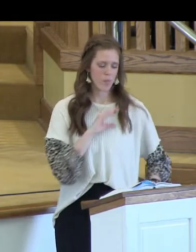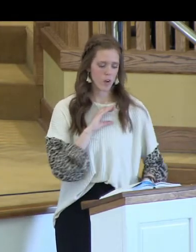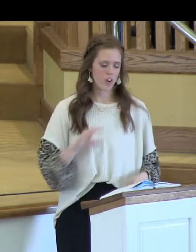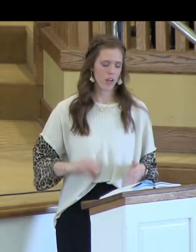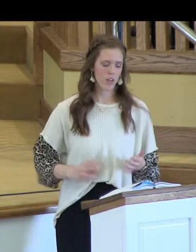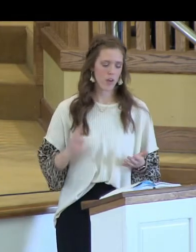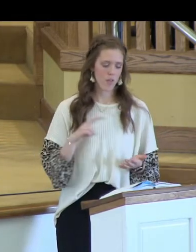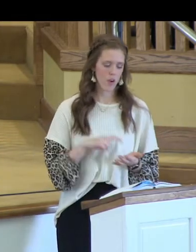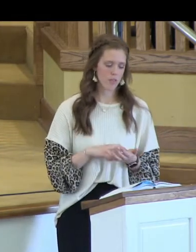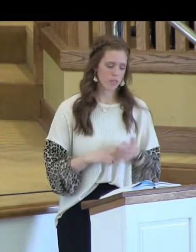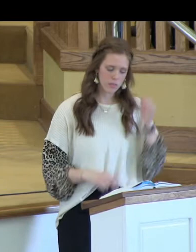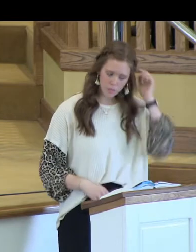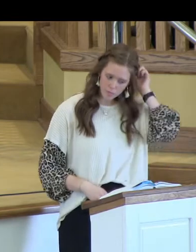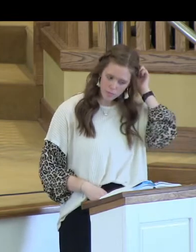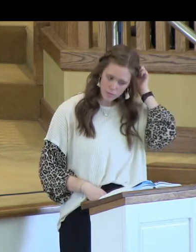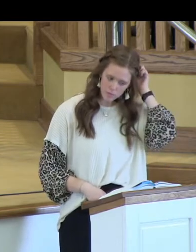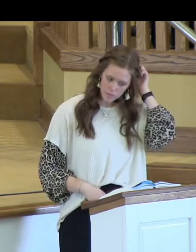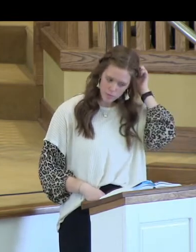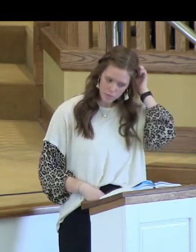Verse number